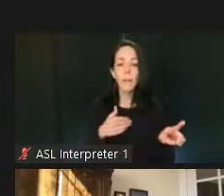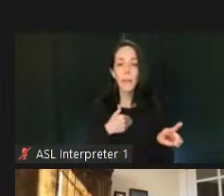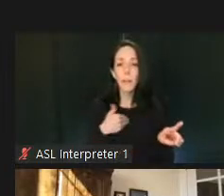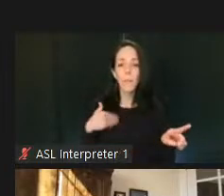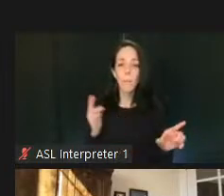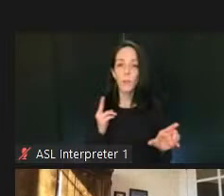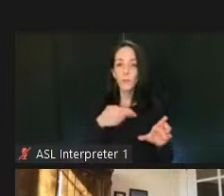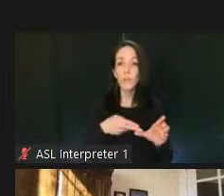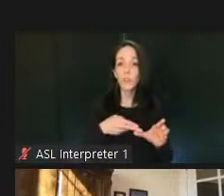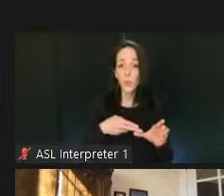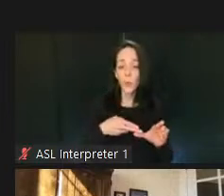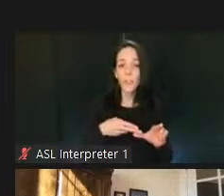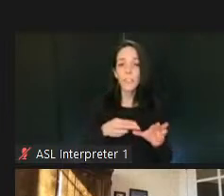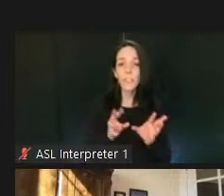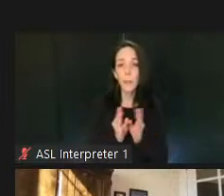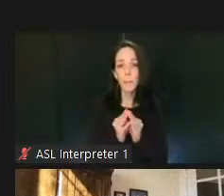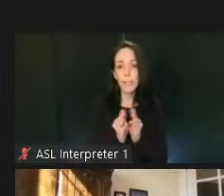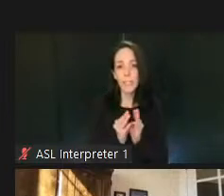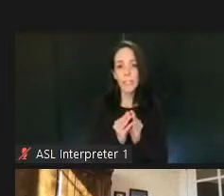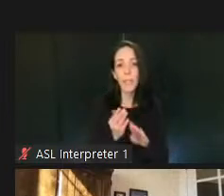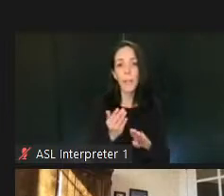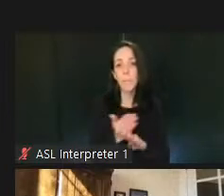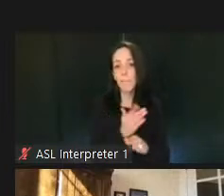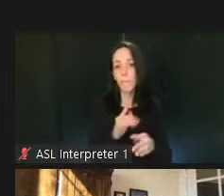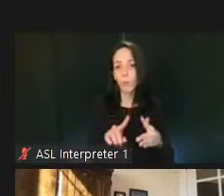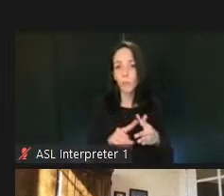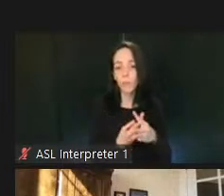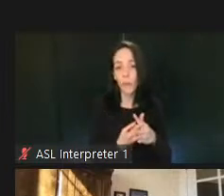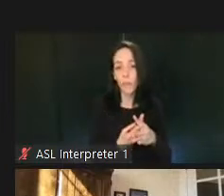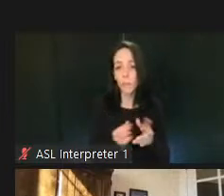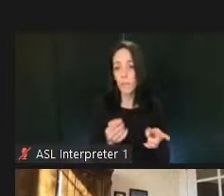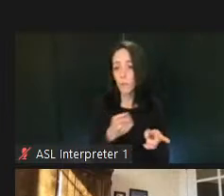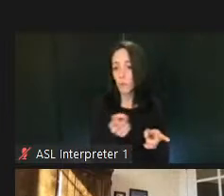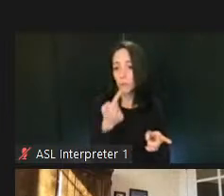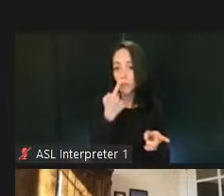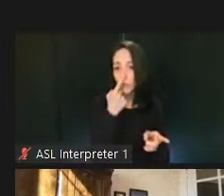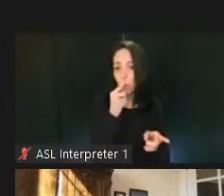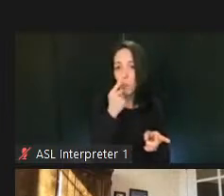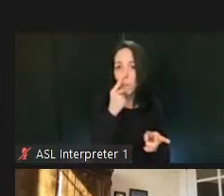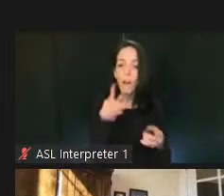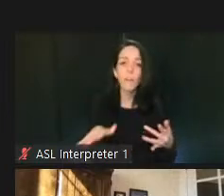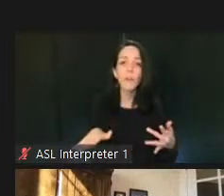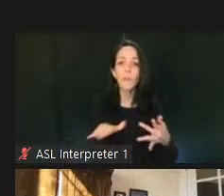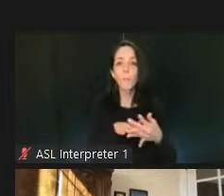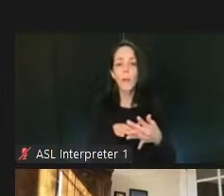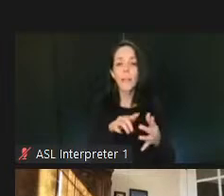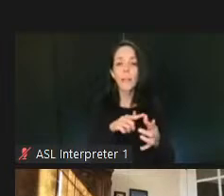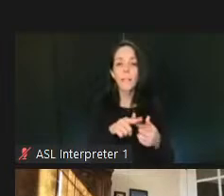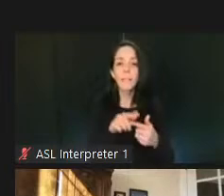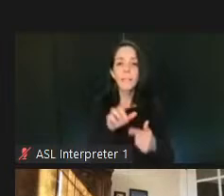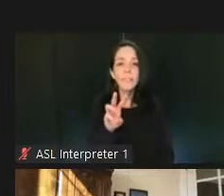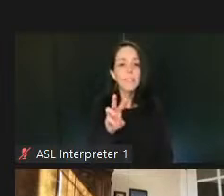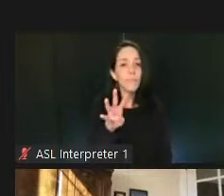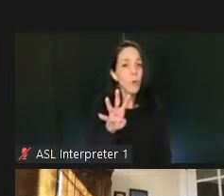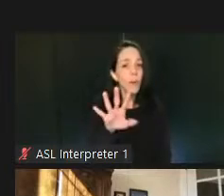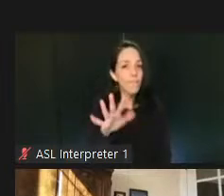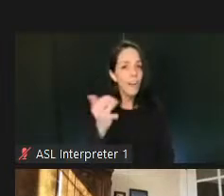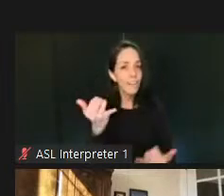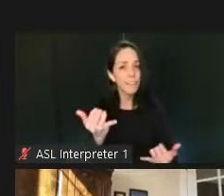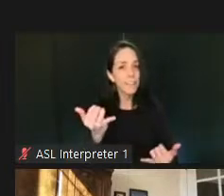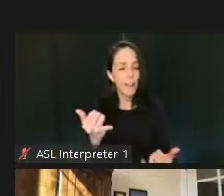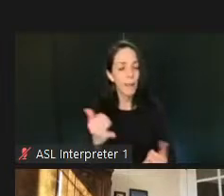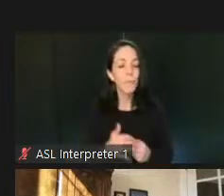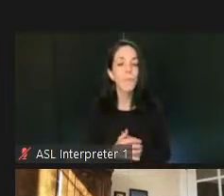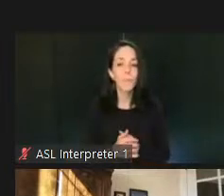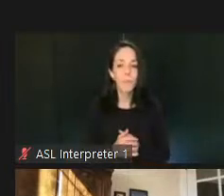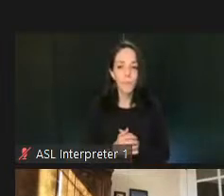meeting. So with your permission, we will take a recess until 6:45 this evening,